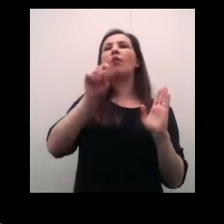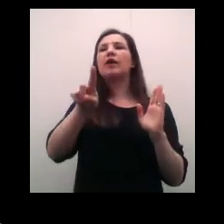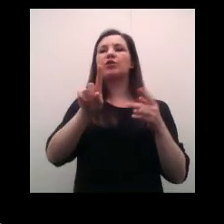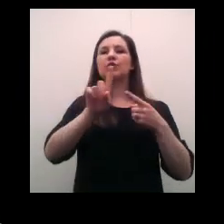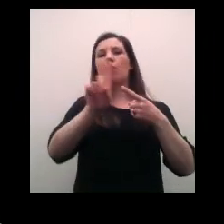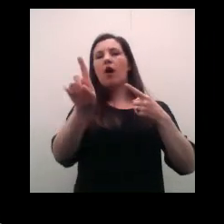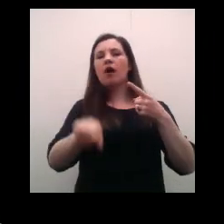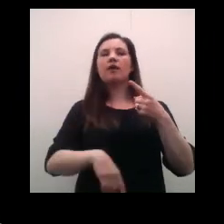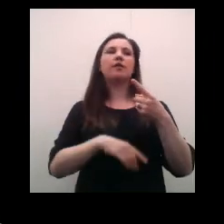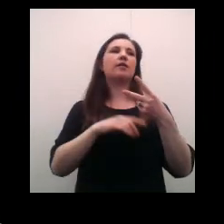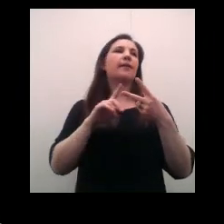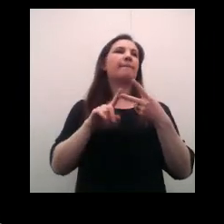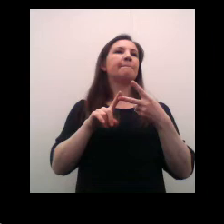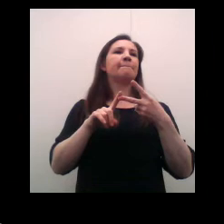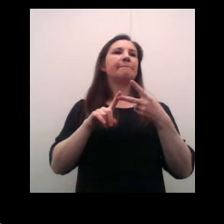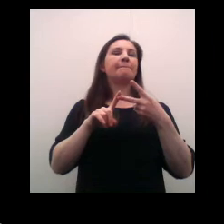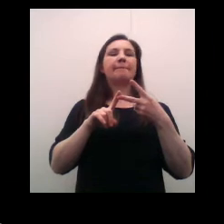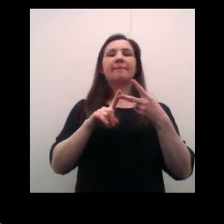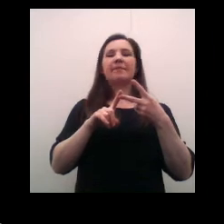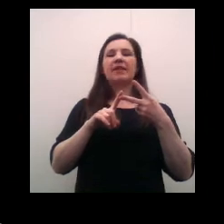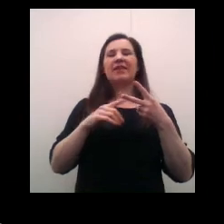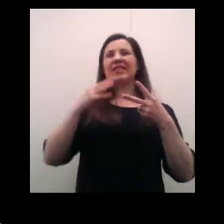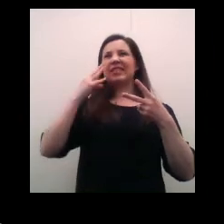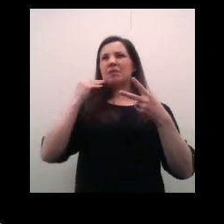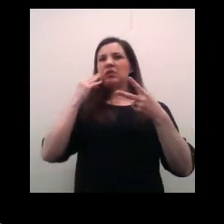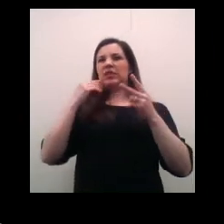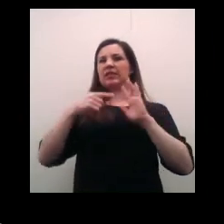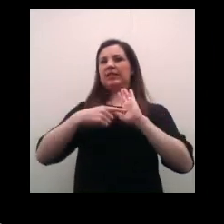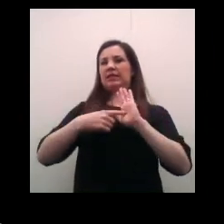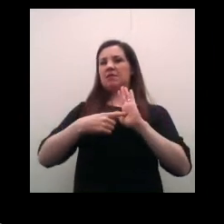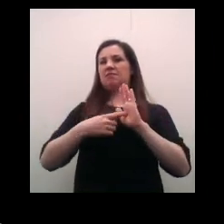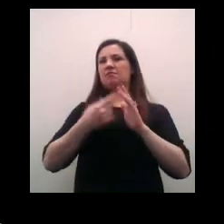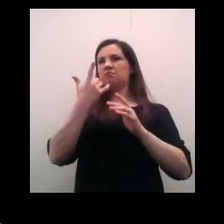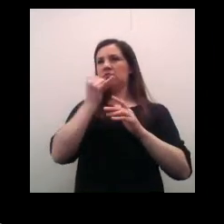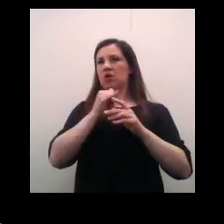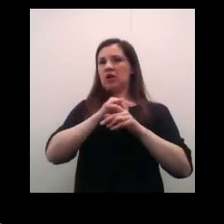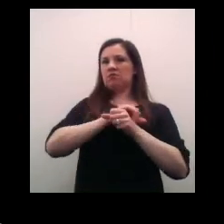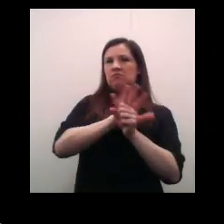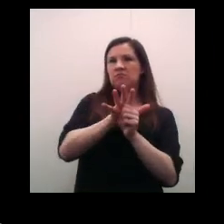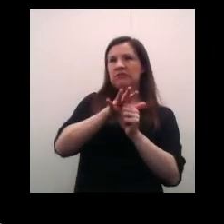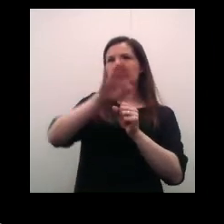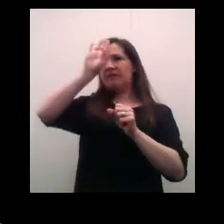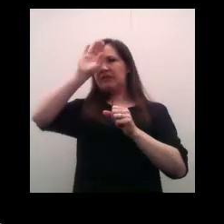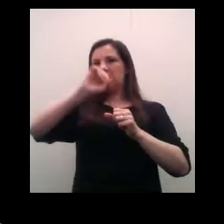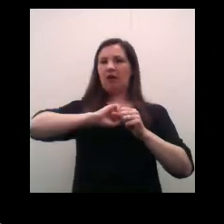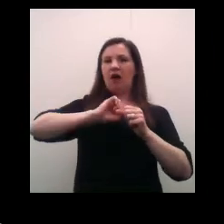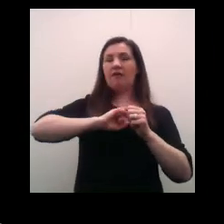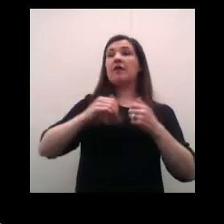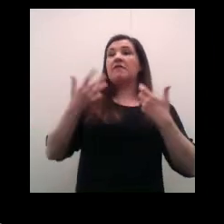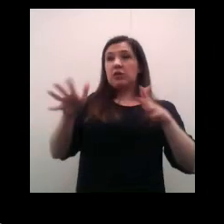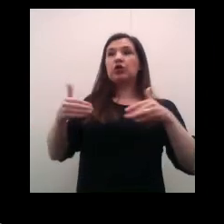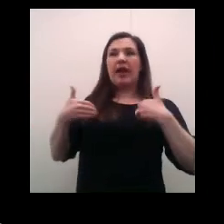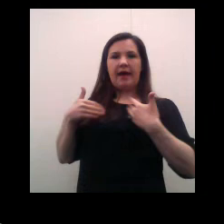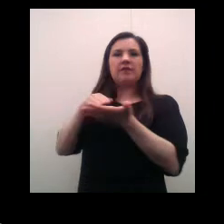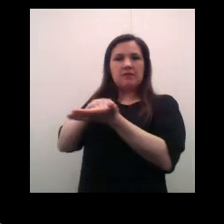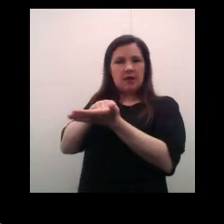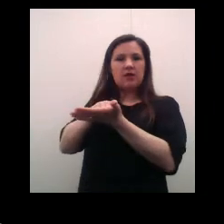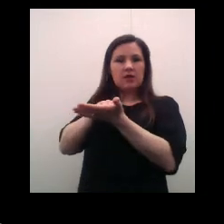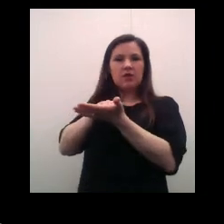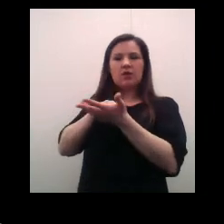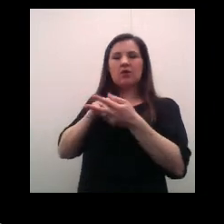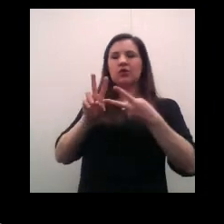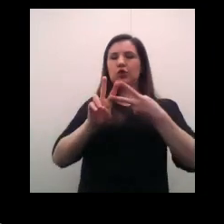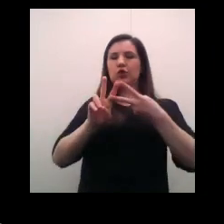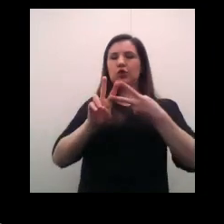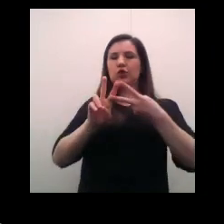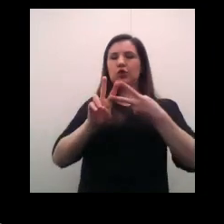option 1. If you have symptoms of COVID-19 and you do have a primary care provider, you'd be prompt to press